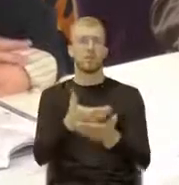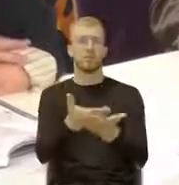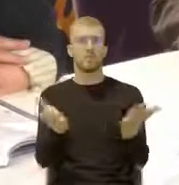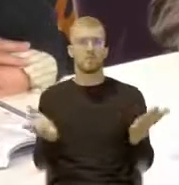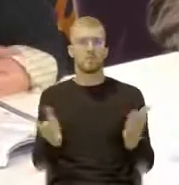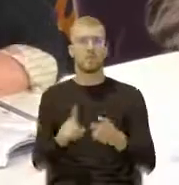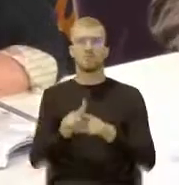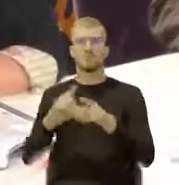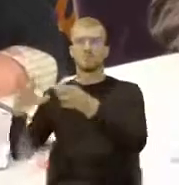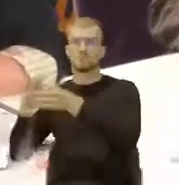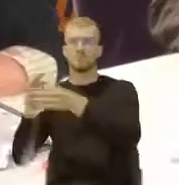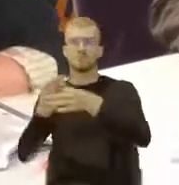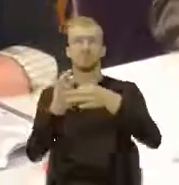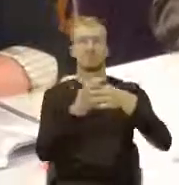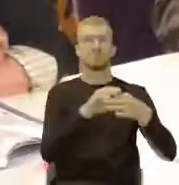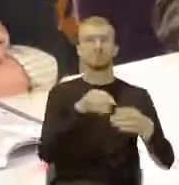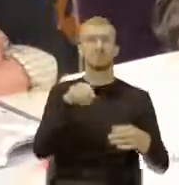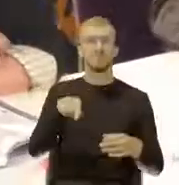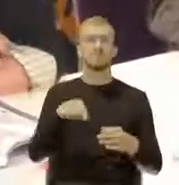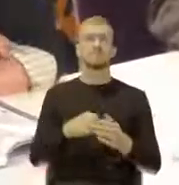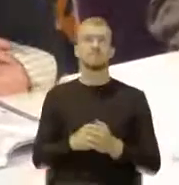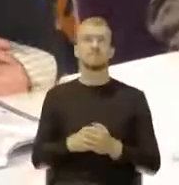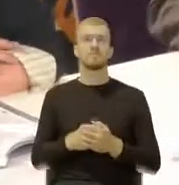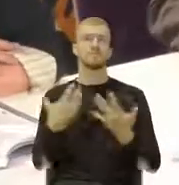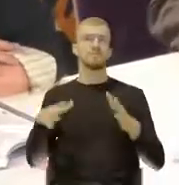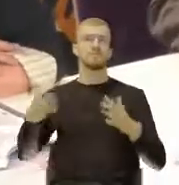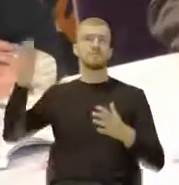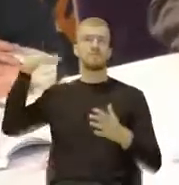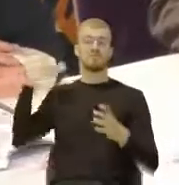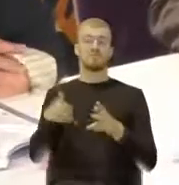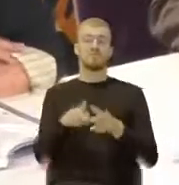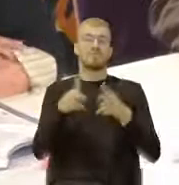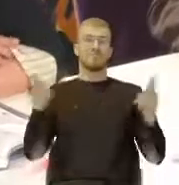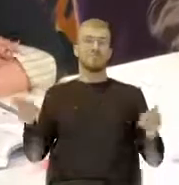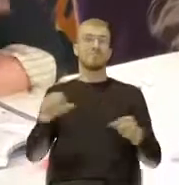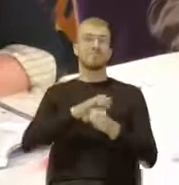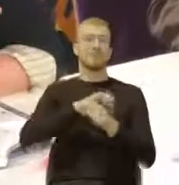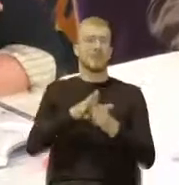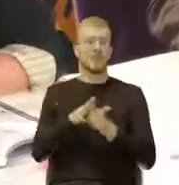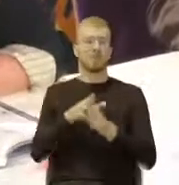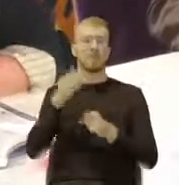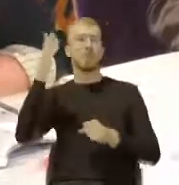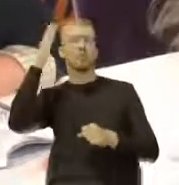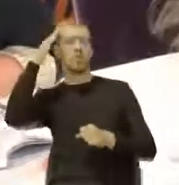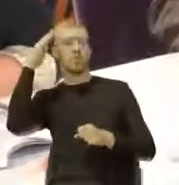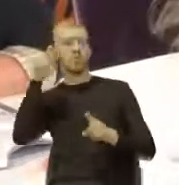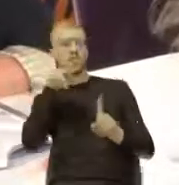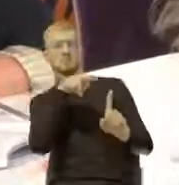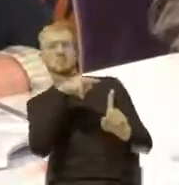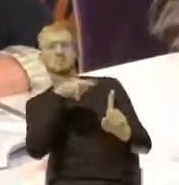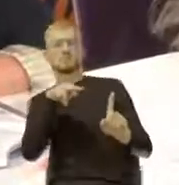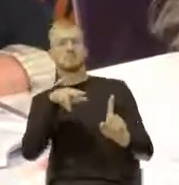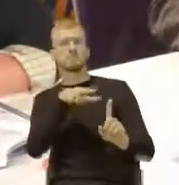issues. And the fourth, the most important issue, the health equity issues. COVID-19 clearly